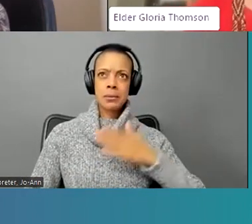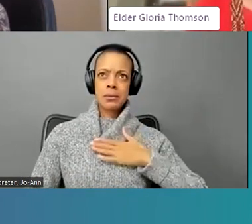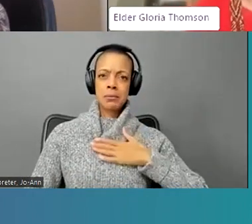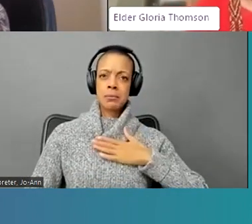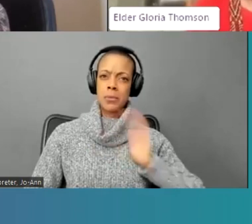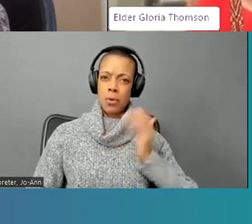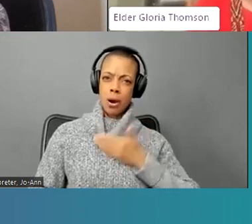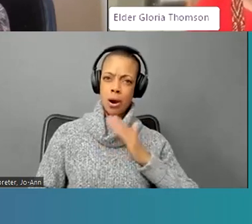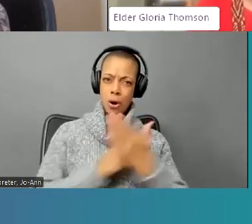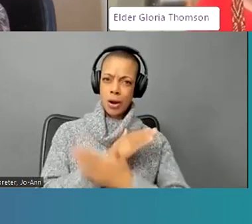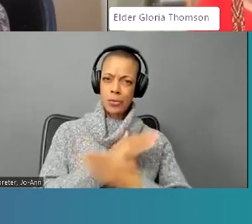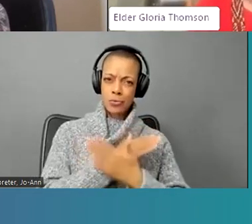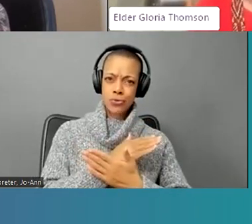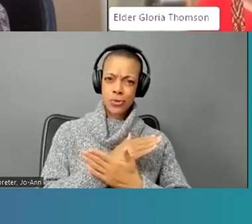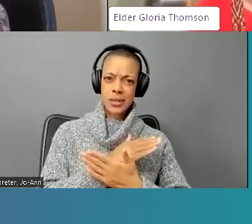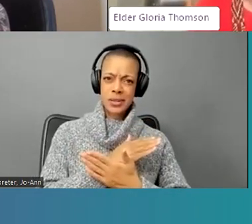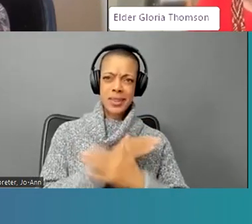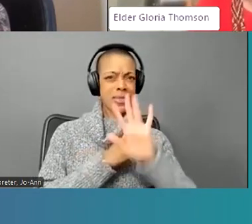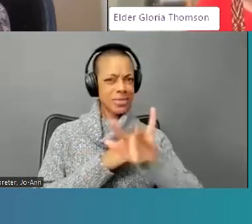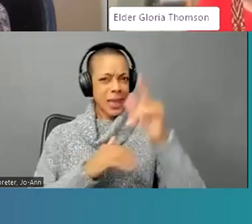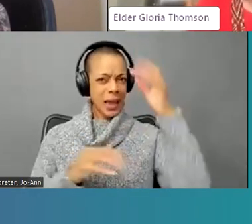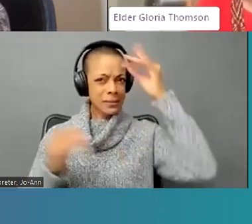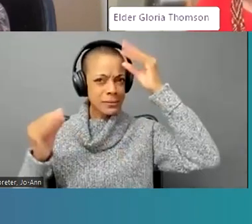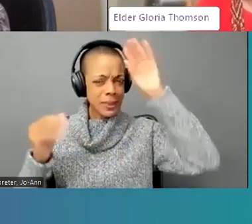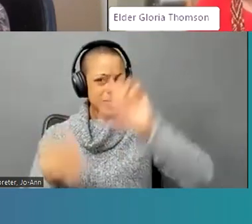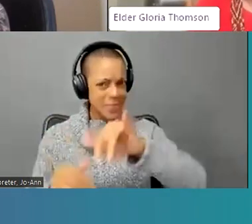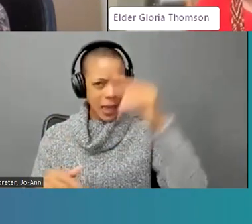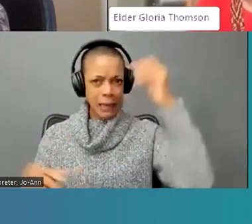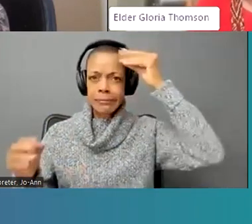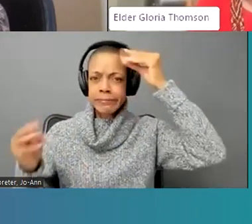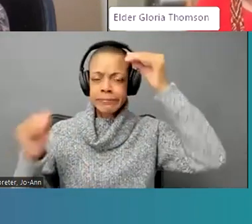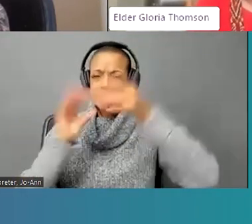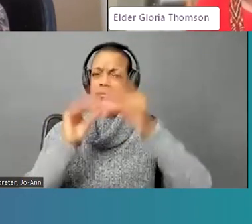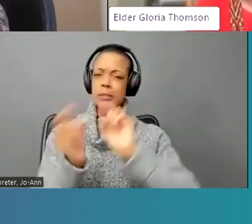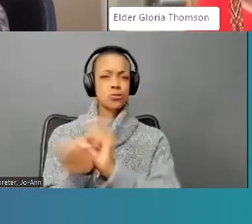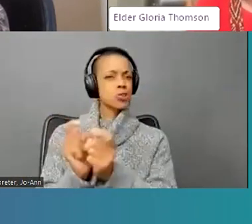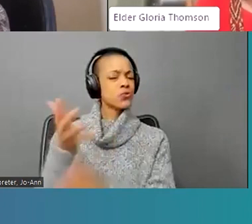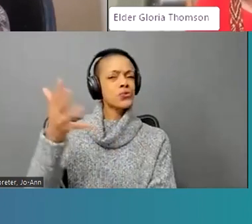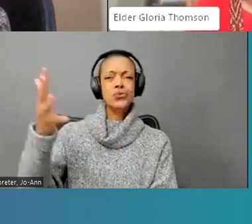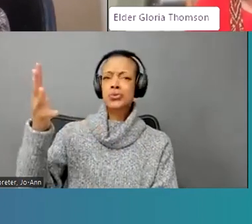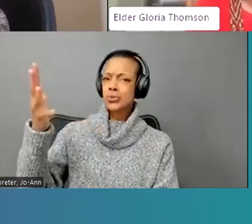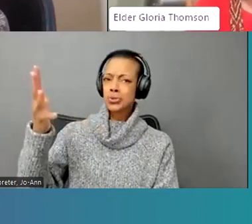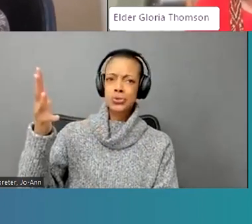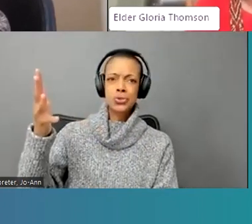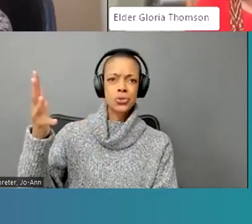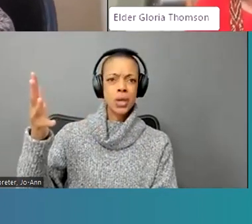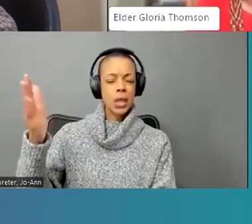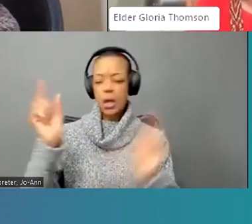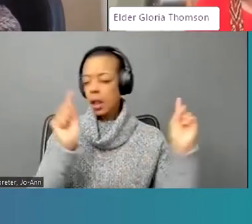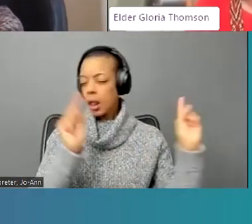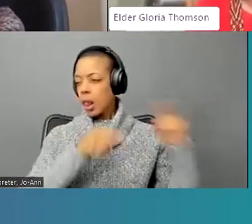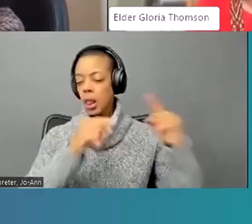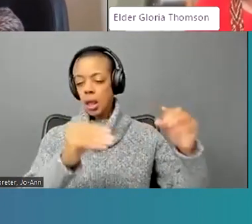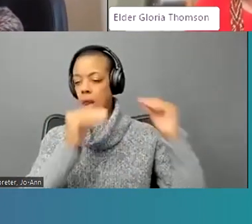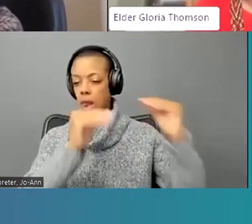change. And, you know, it's just things that we've been taught over time, you know,